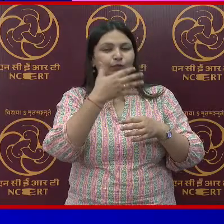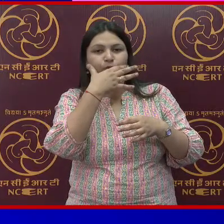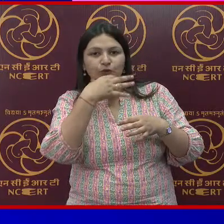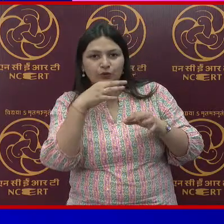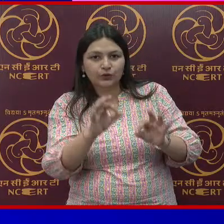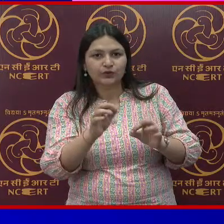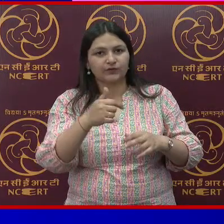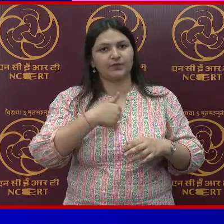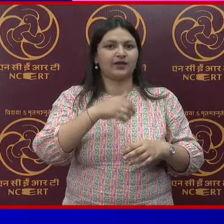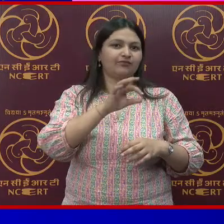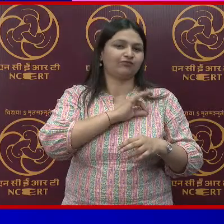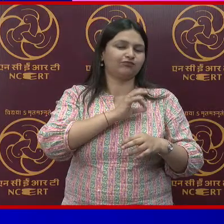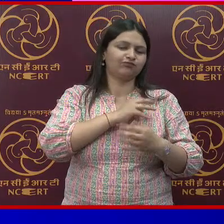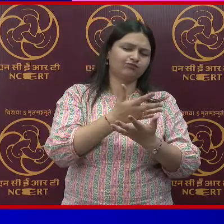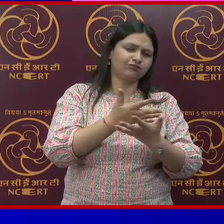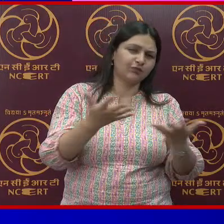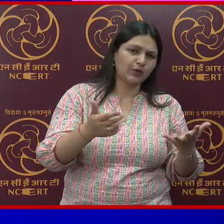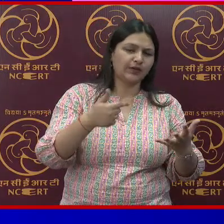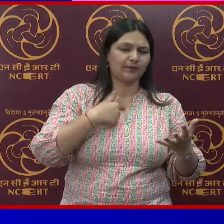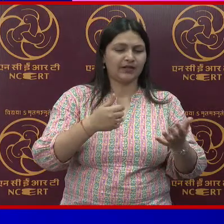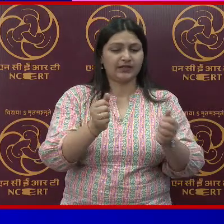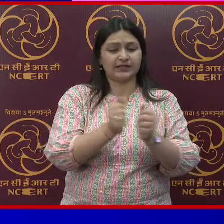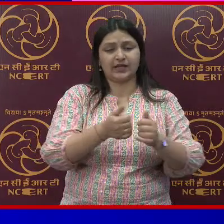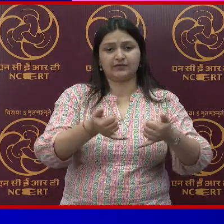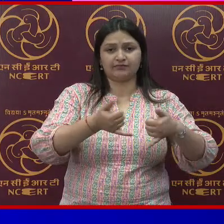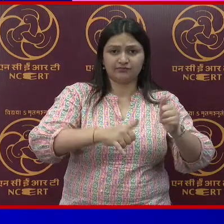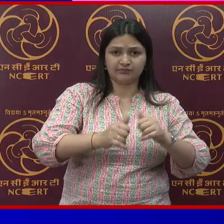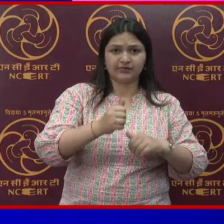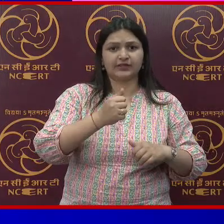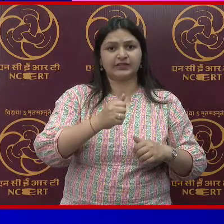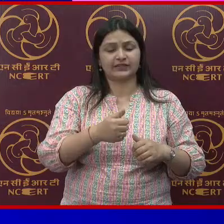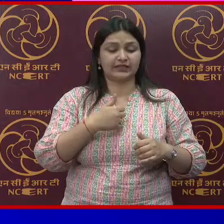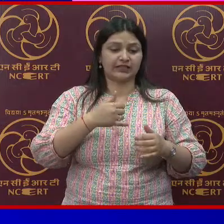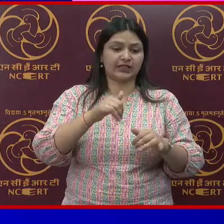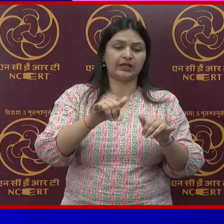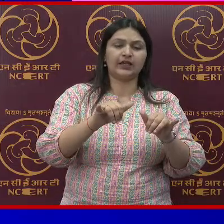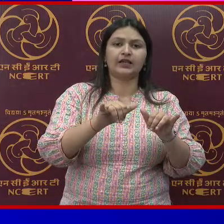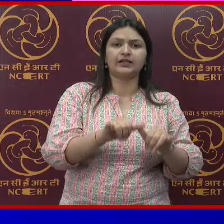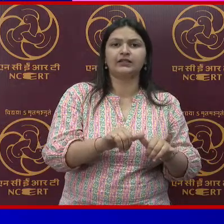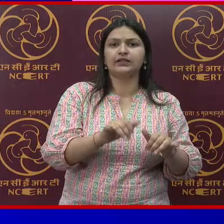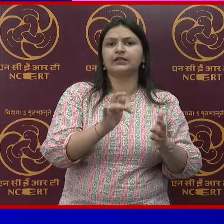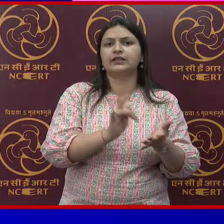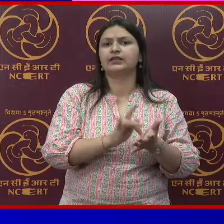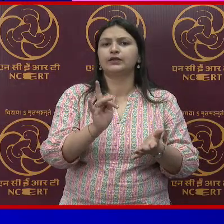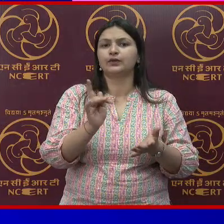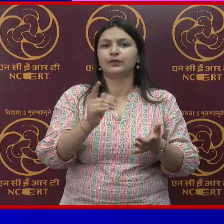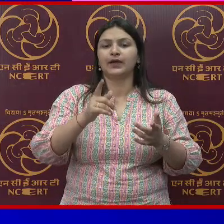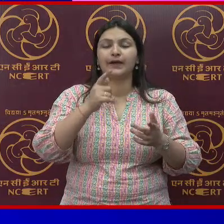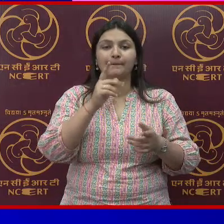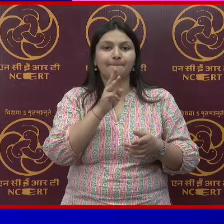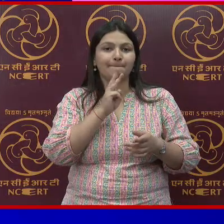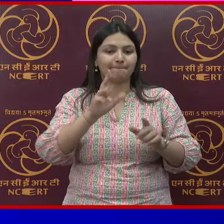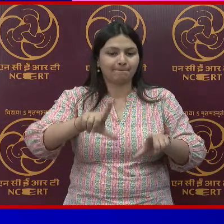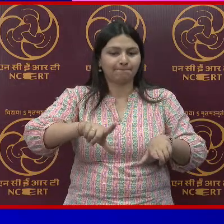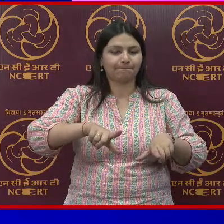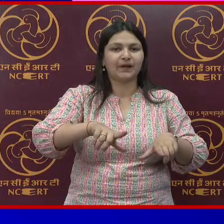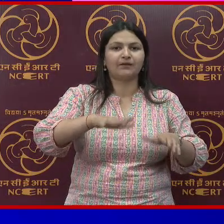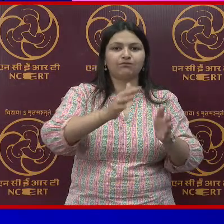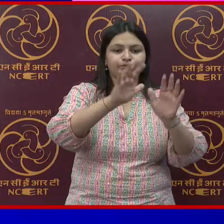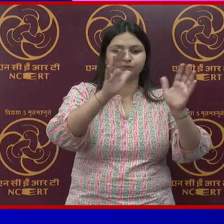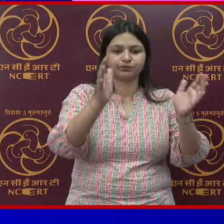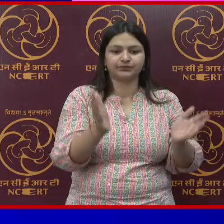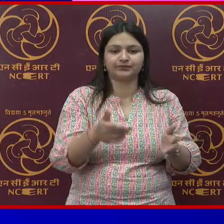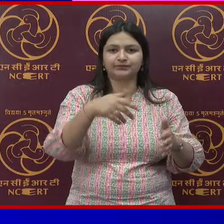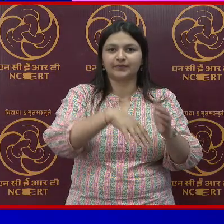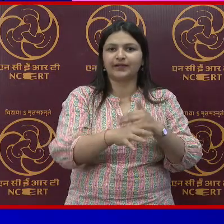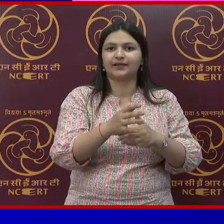I like it a lot. It plays with me. It lives in an aquarium. Aquarium, Okay. right. Now next one, you are going to do it for me.